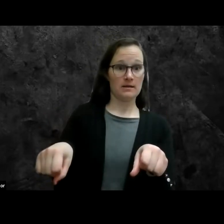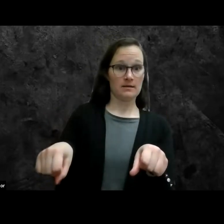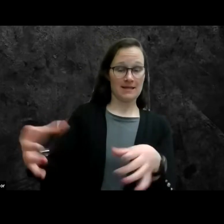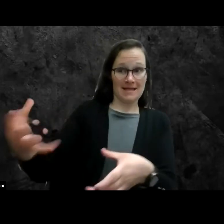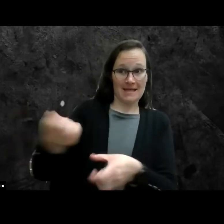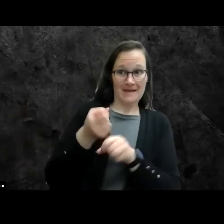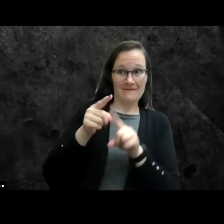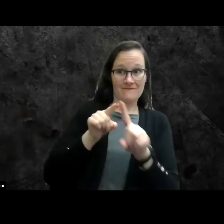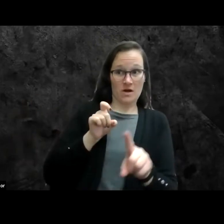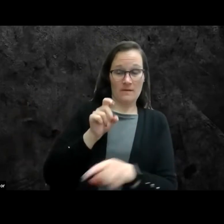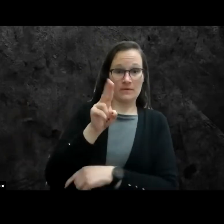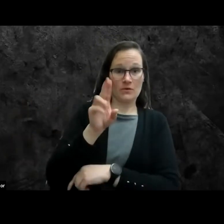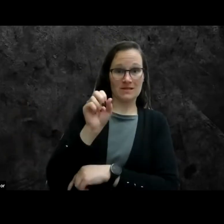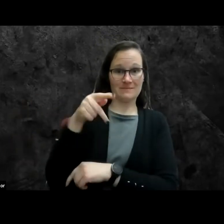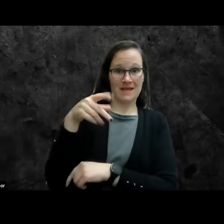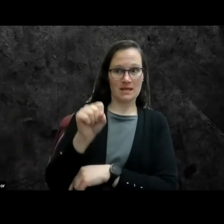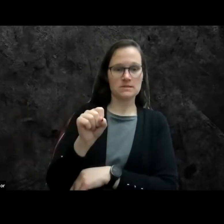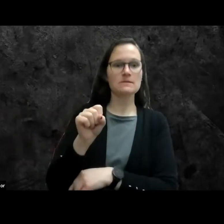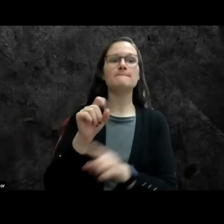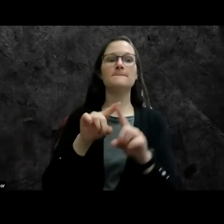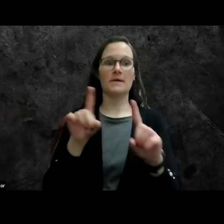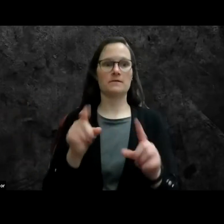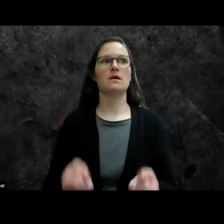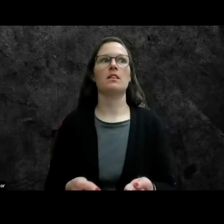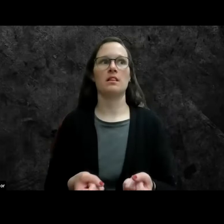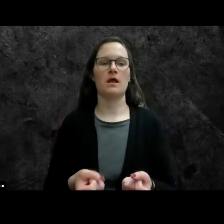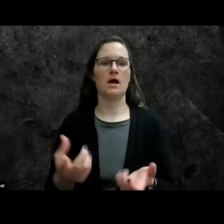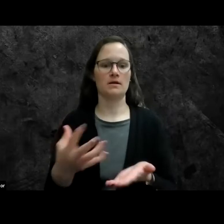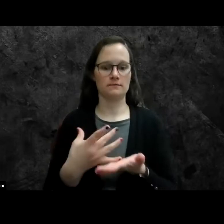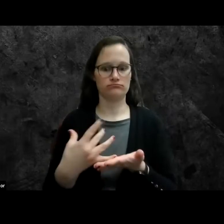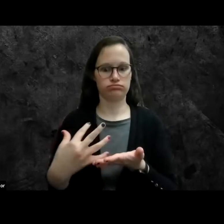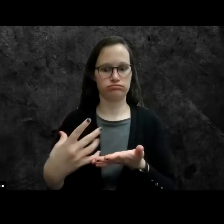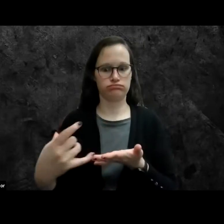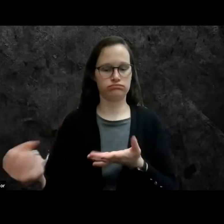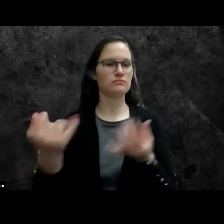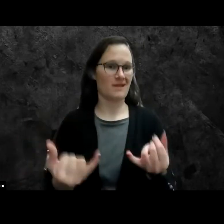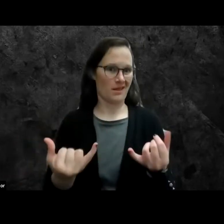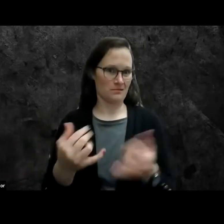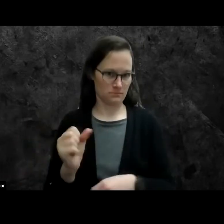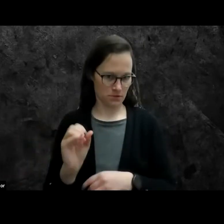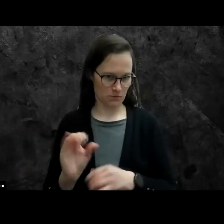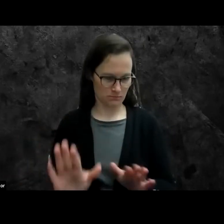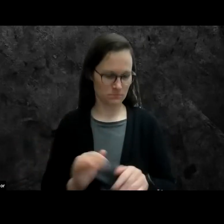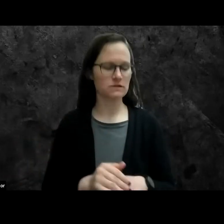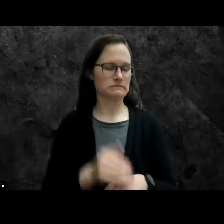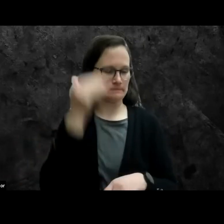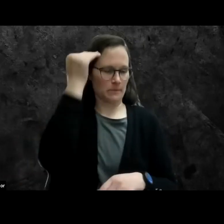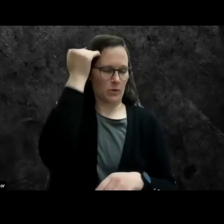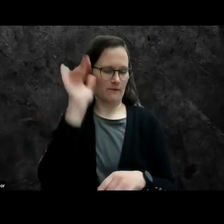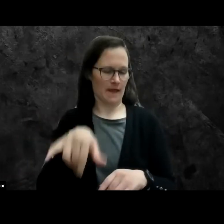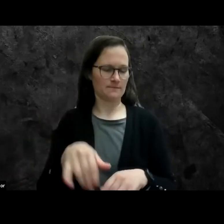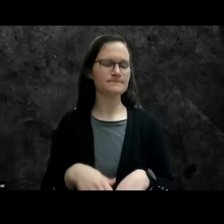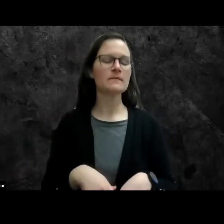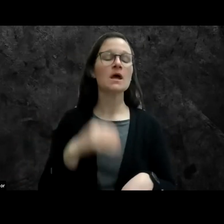already some supply chain demand, and you may not get them as quickly as you need to. The state requires, for those who are